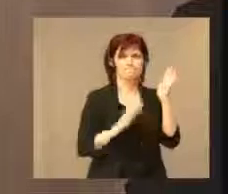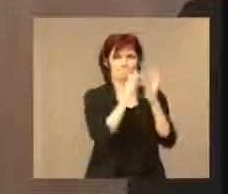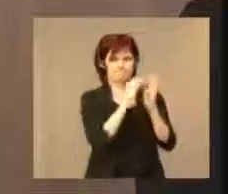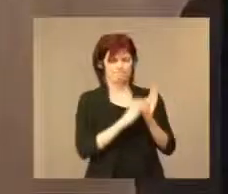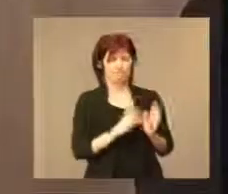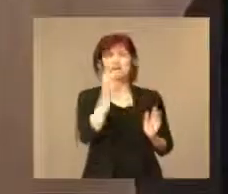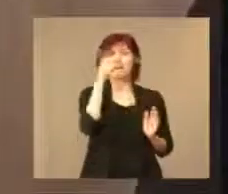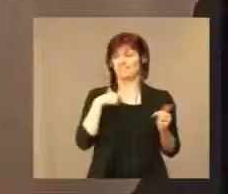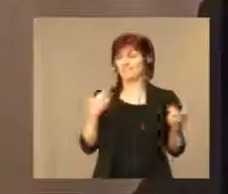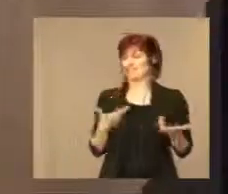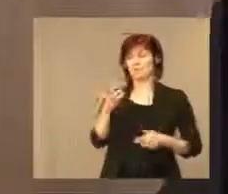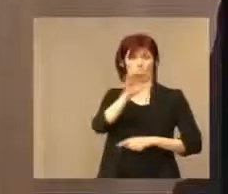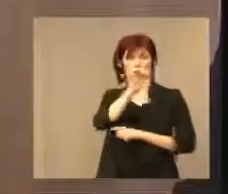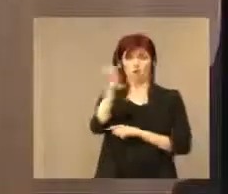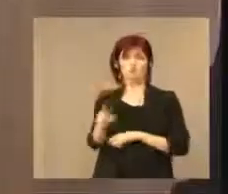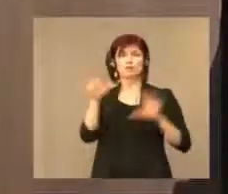it.